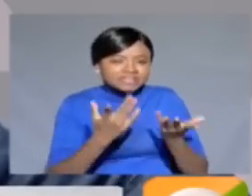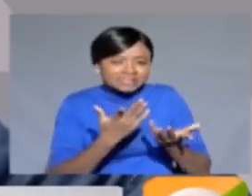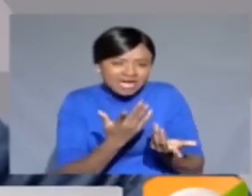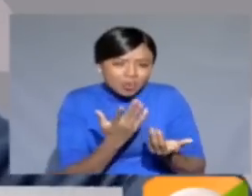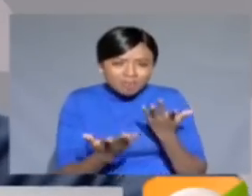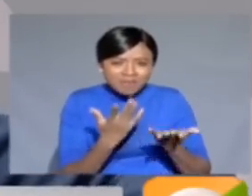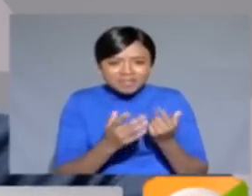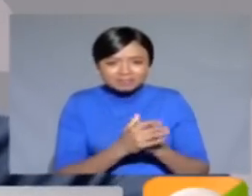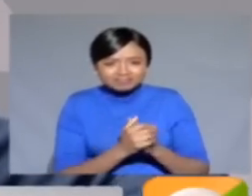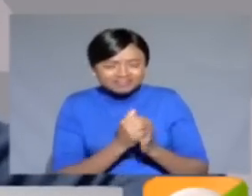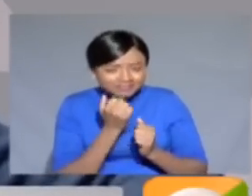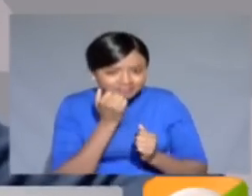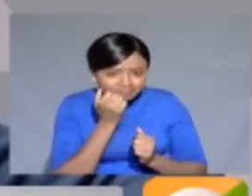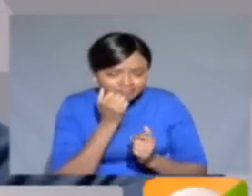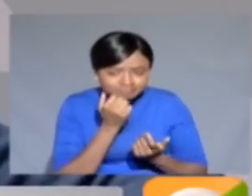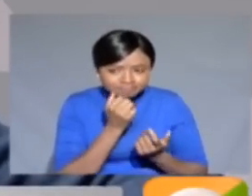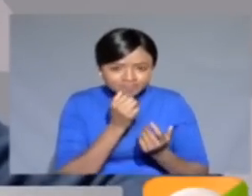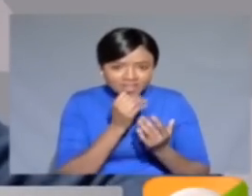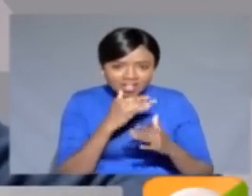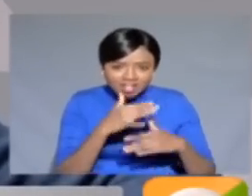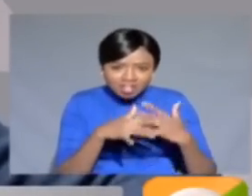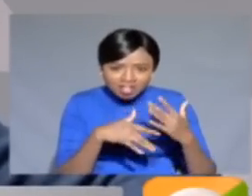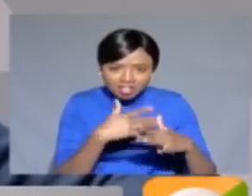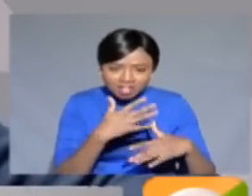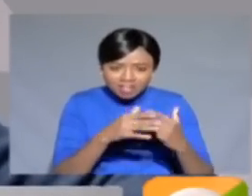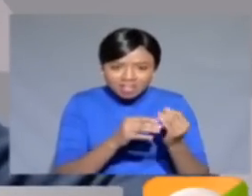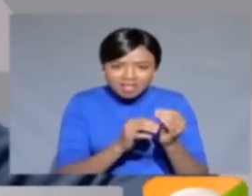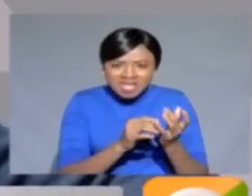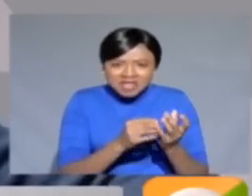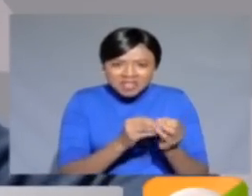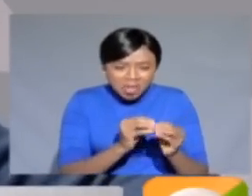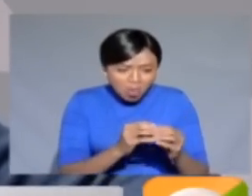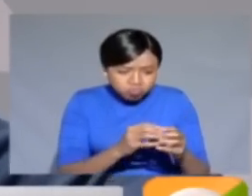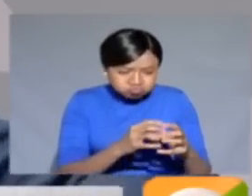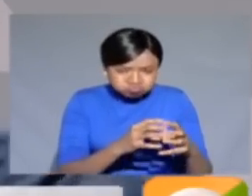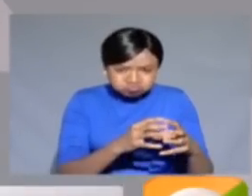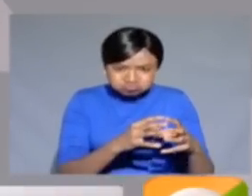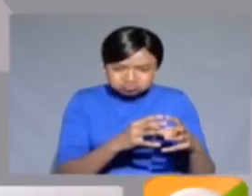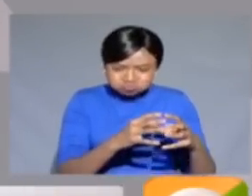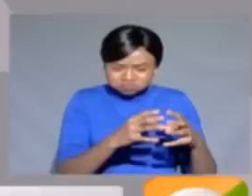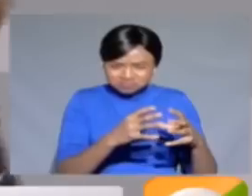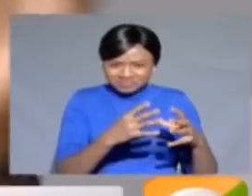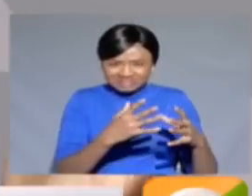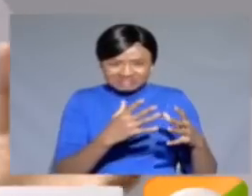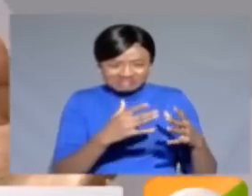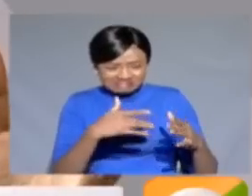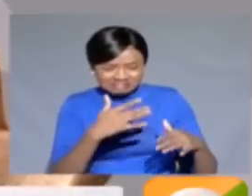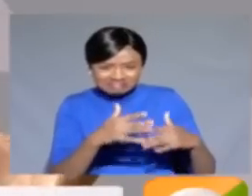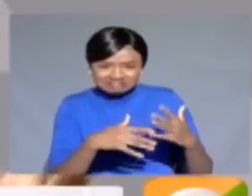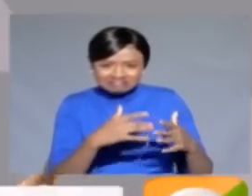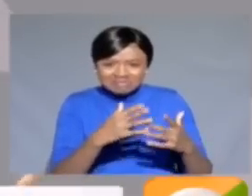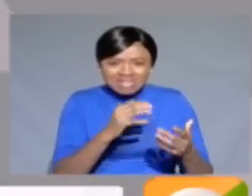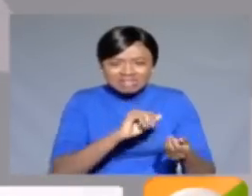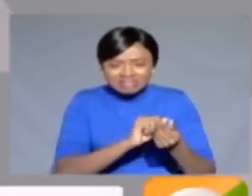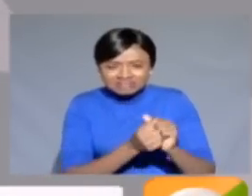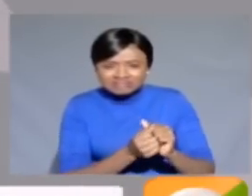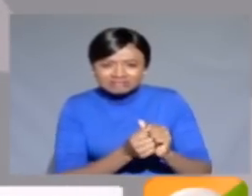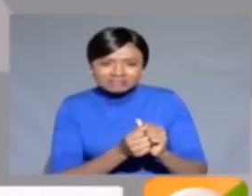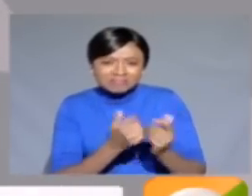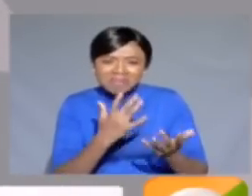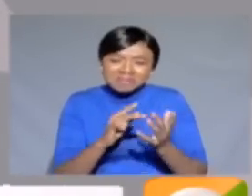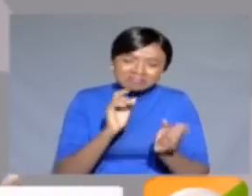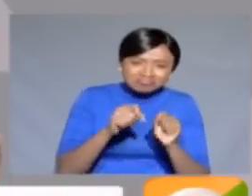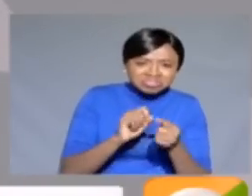cells. And then they grow and they become what they call blast cells. And from there, they either turn into red cells or white